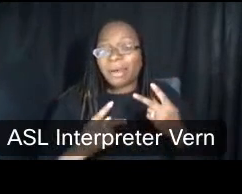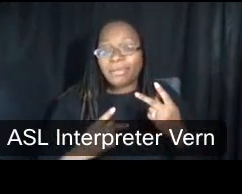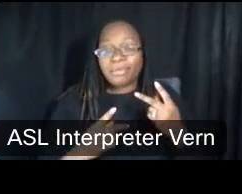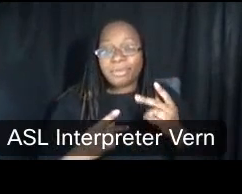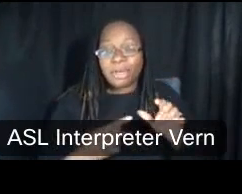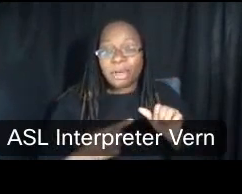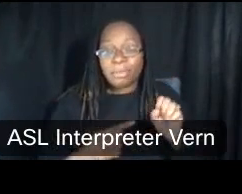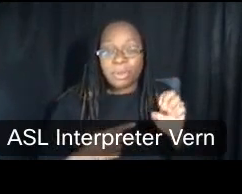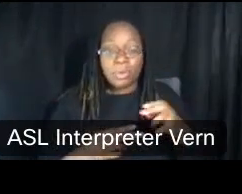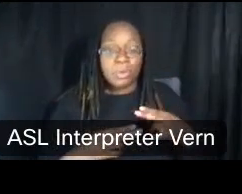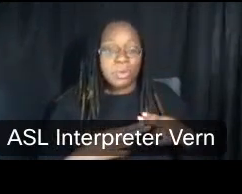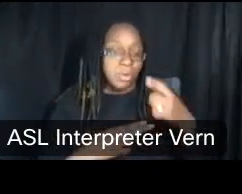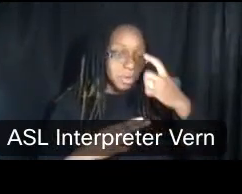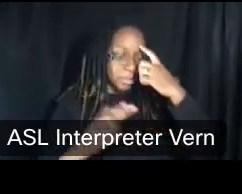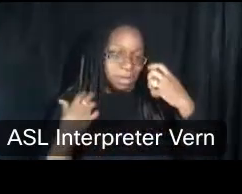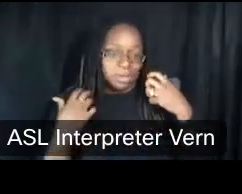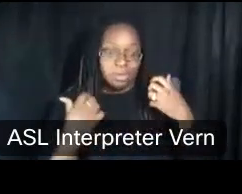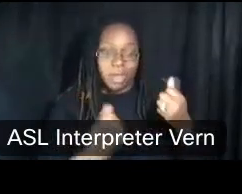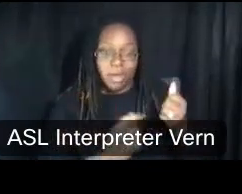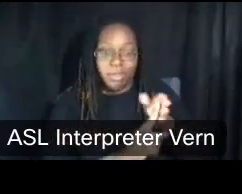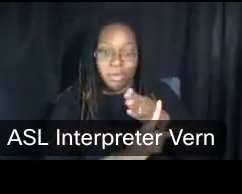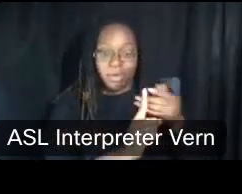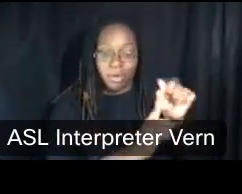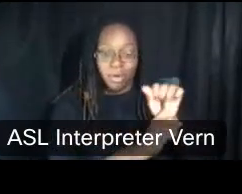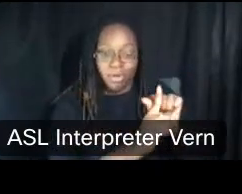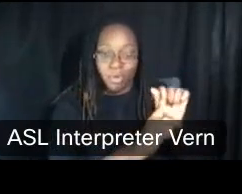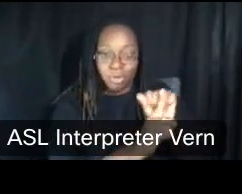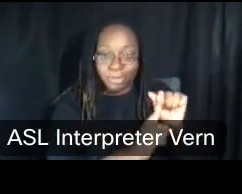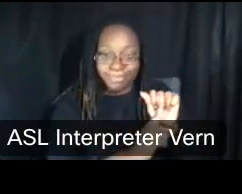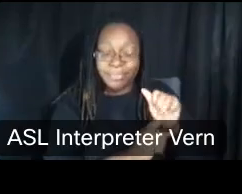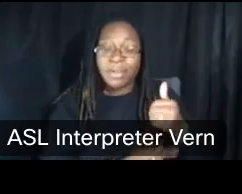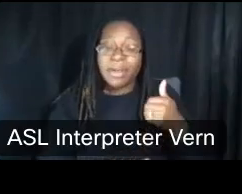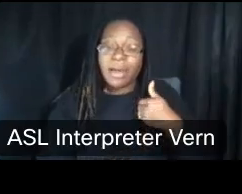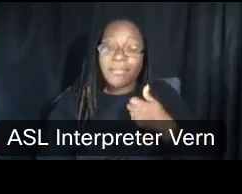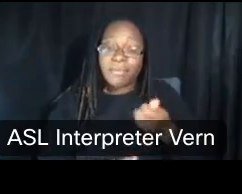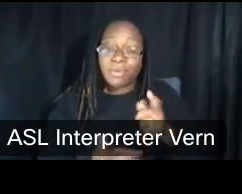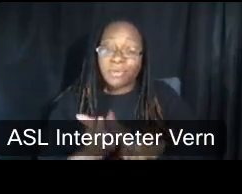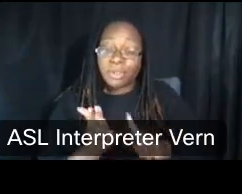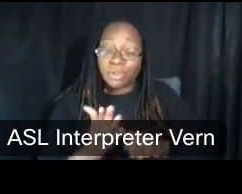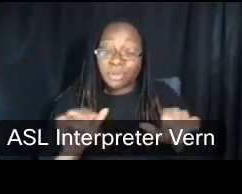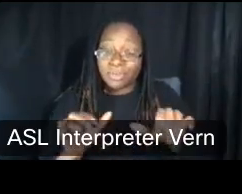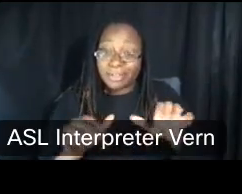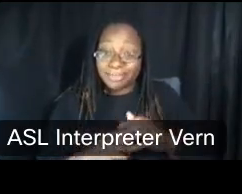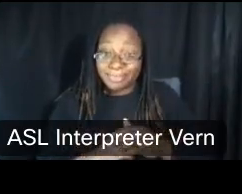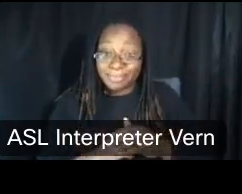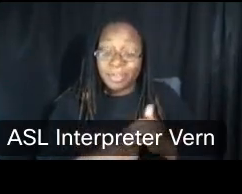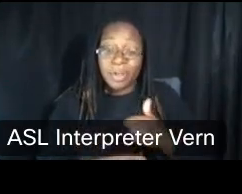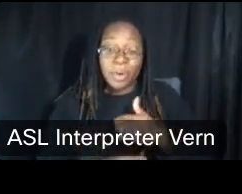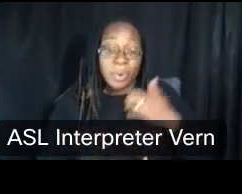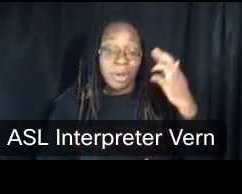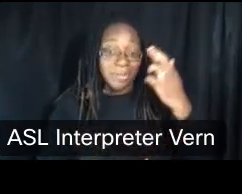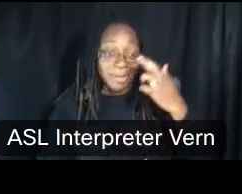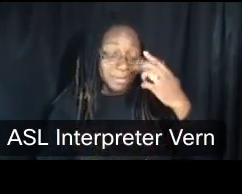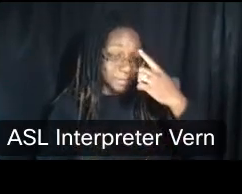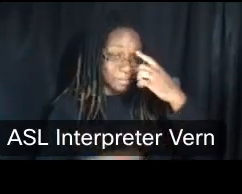And here's some of the research that we've done. Our research has found that mental health coercion is